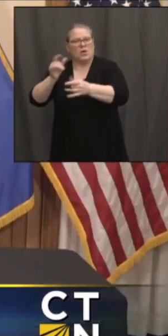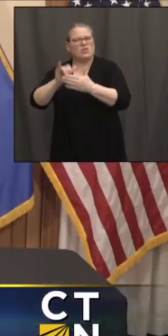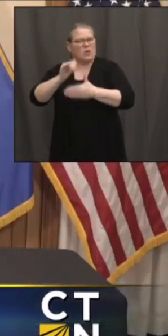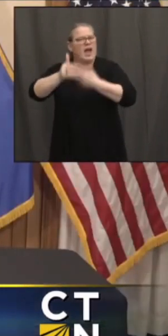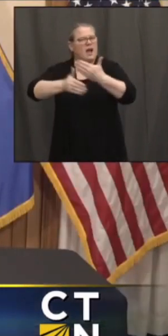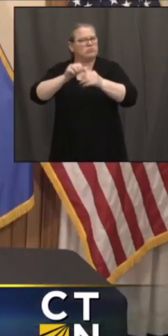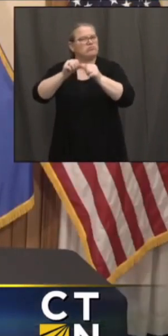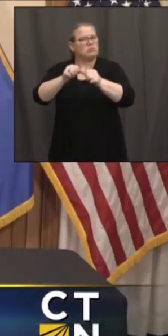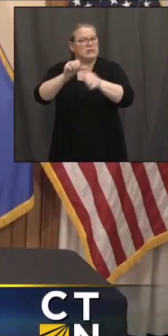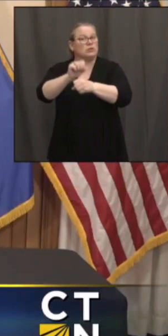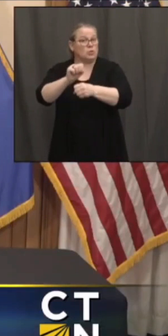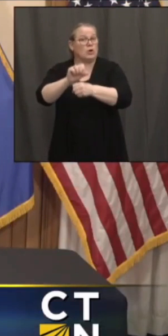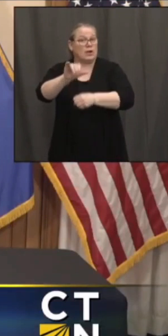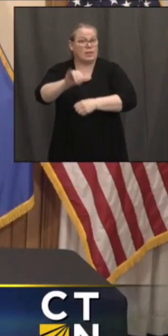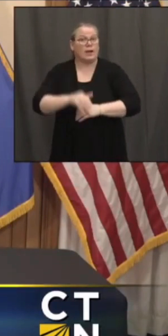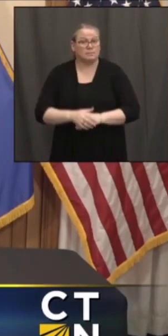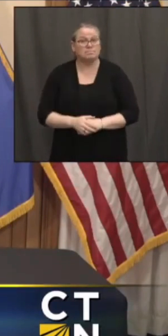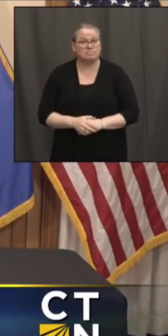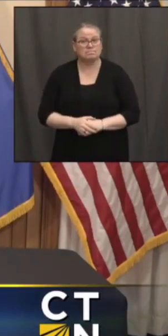Connecticut Public Media.